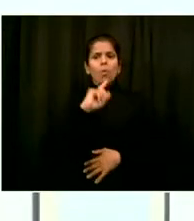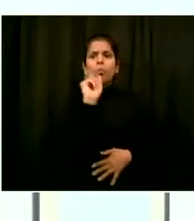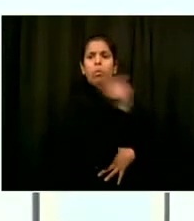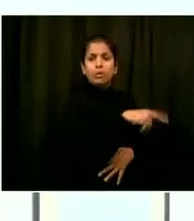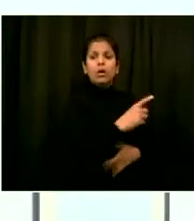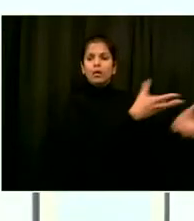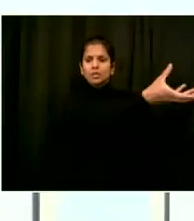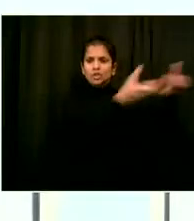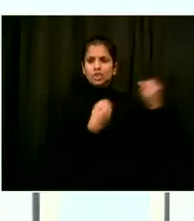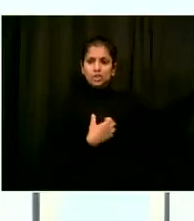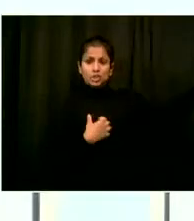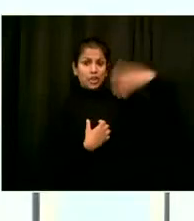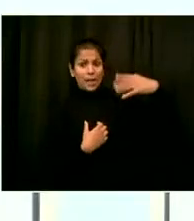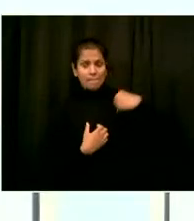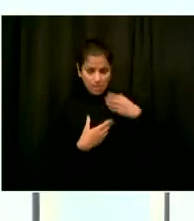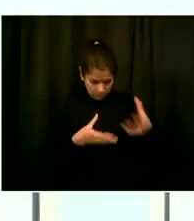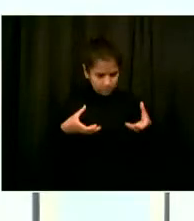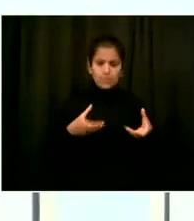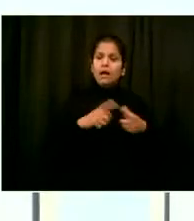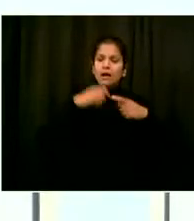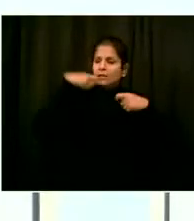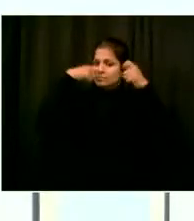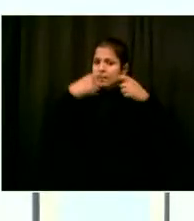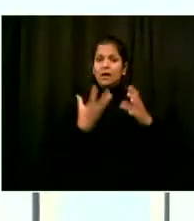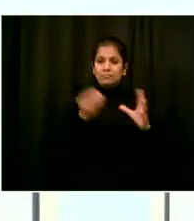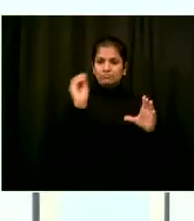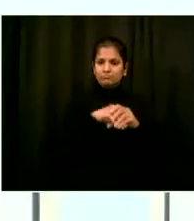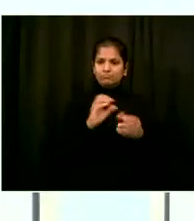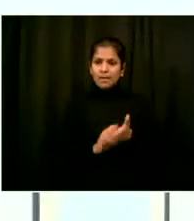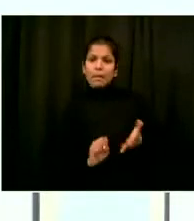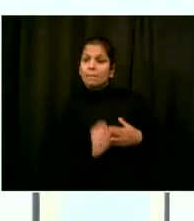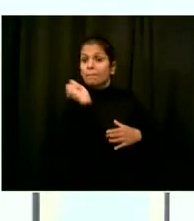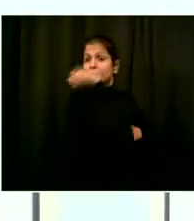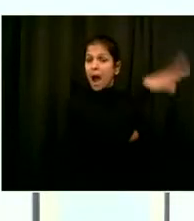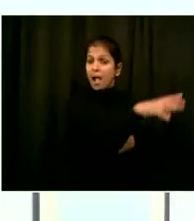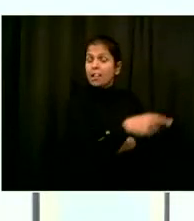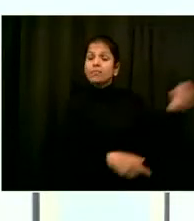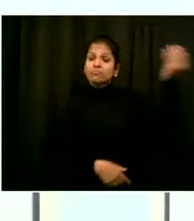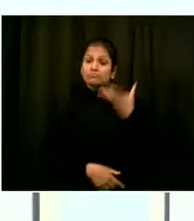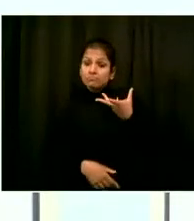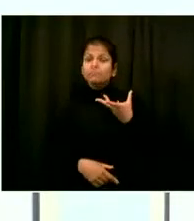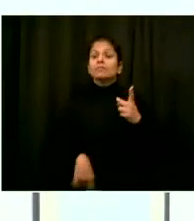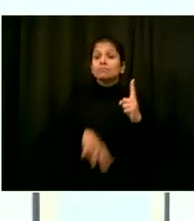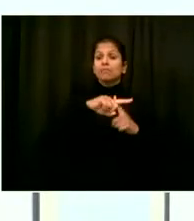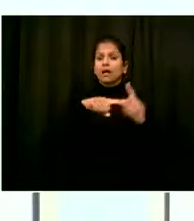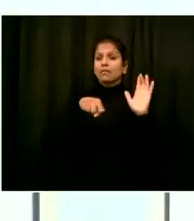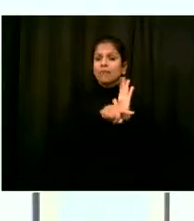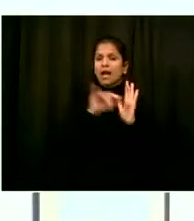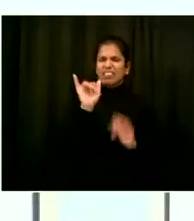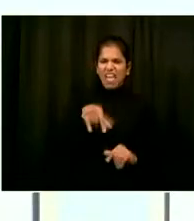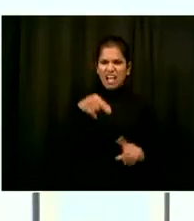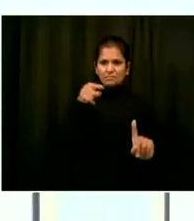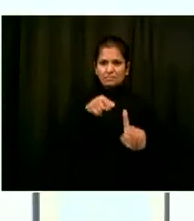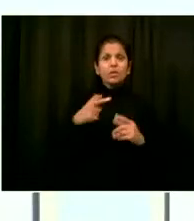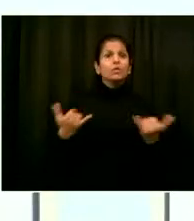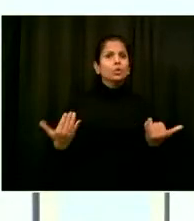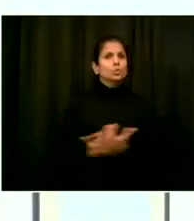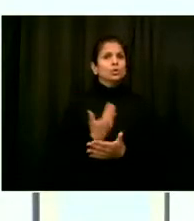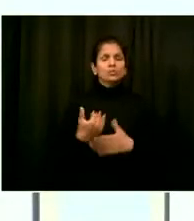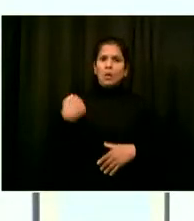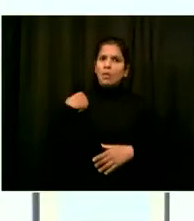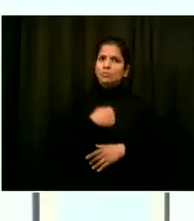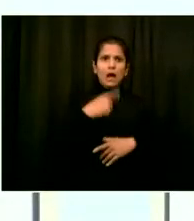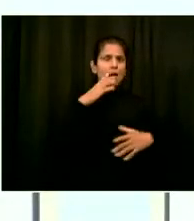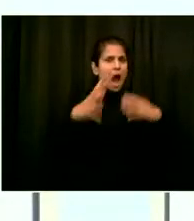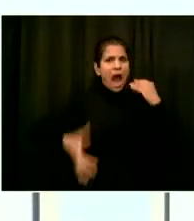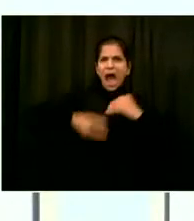continue to um increase the number of both brick and morar sites as well as those mobile units that I described